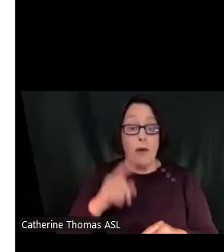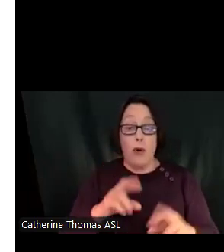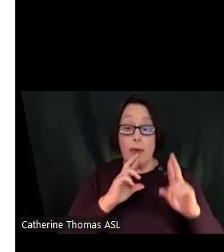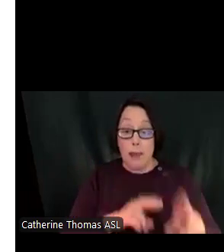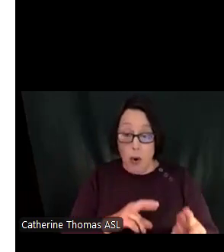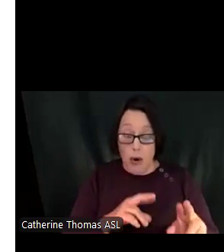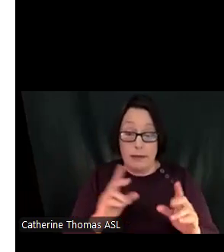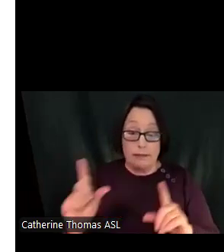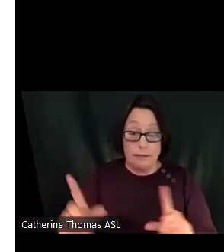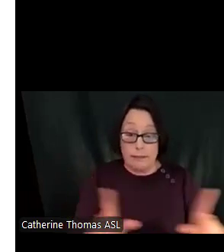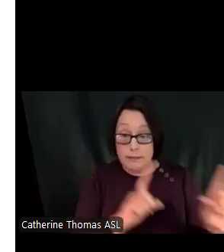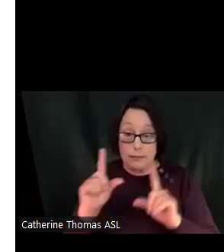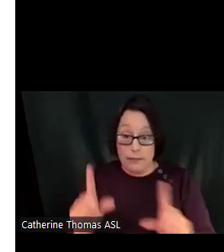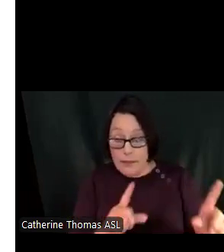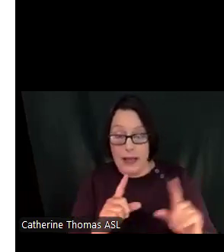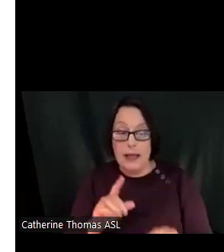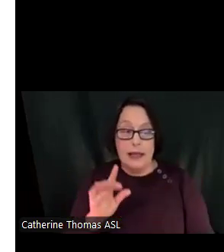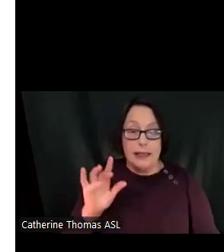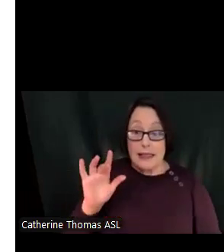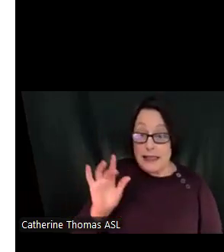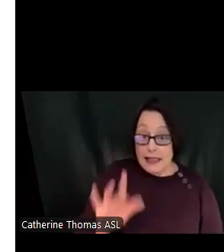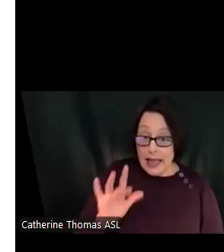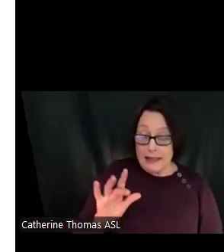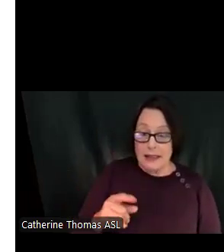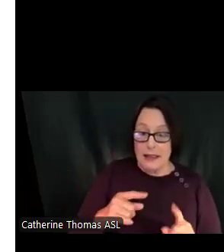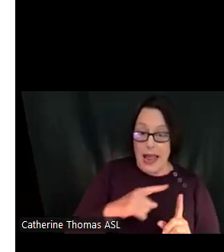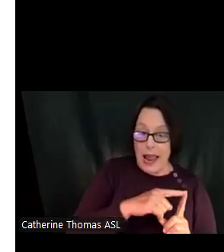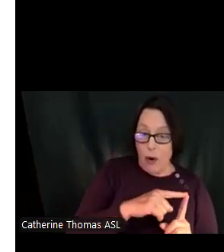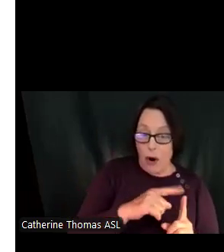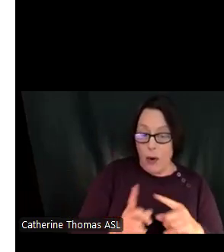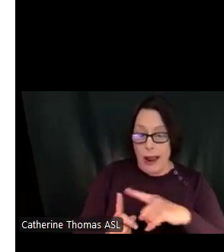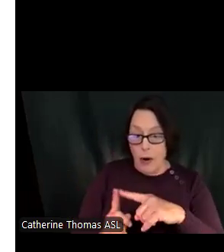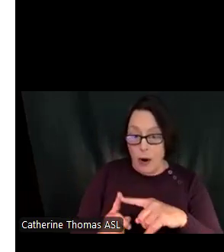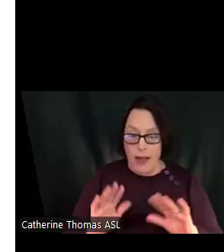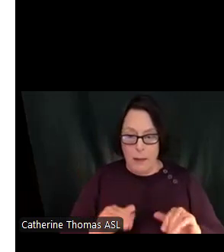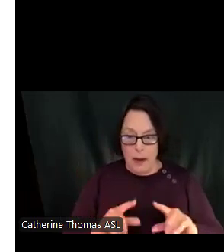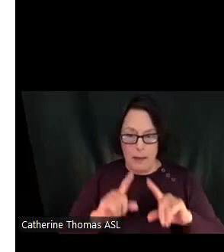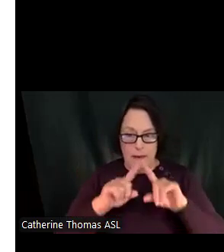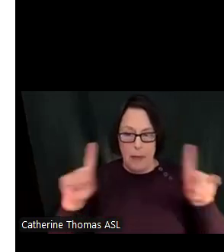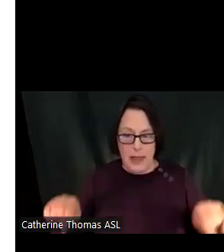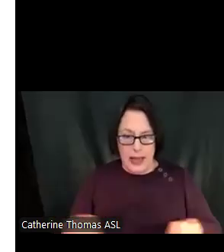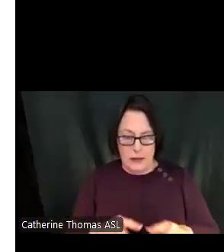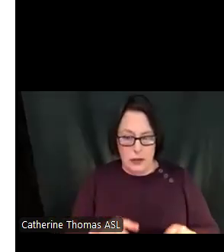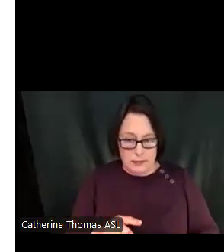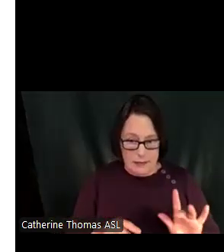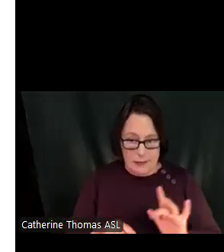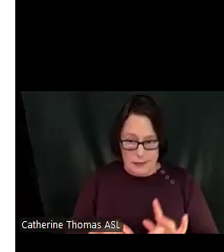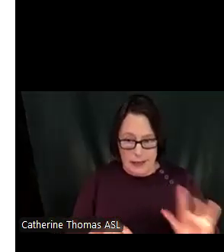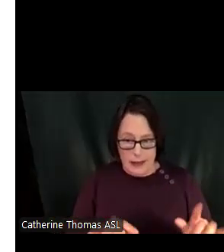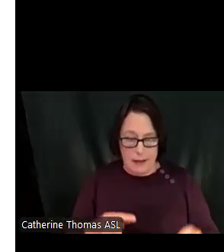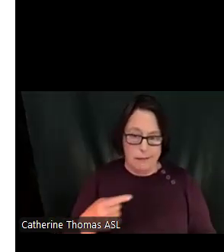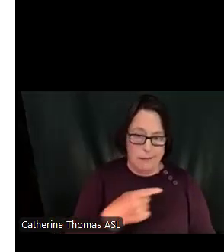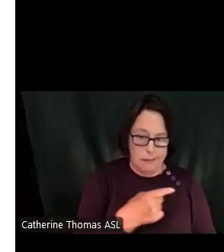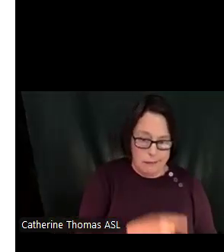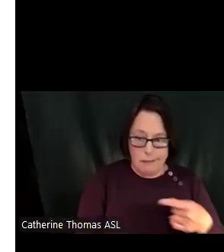to page, select forward or backward arrows at the bottom of the page. Or you can select one of the page